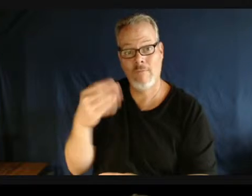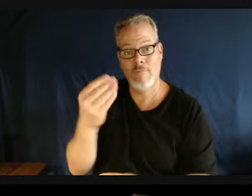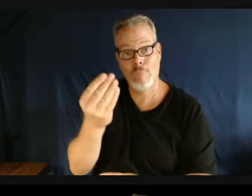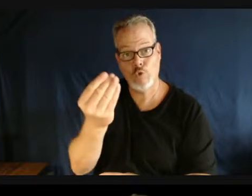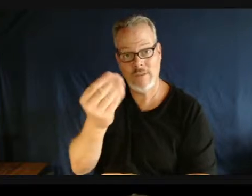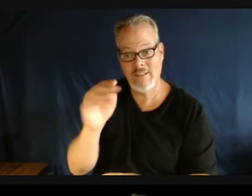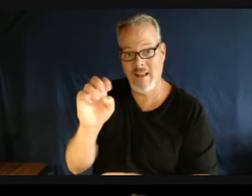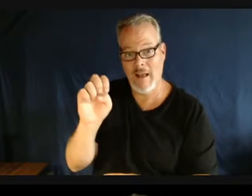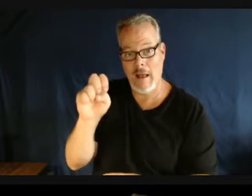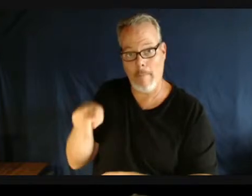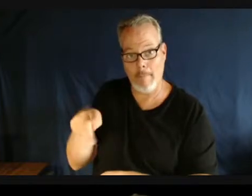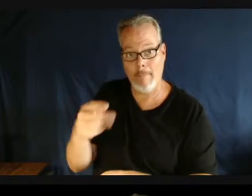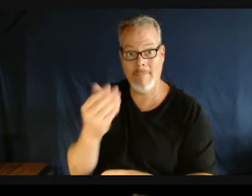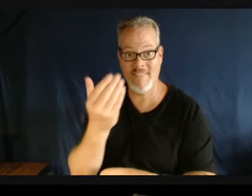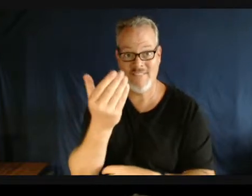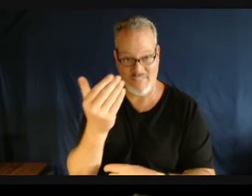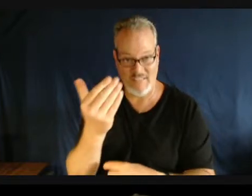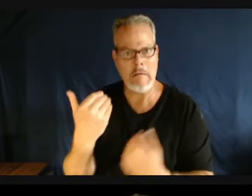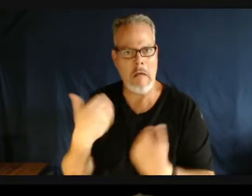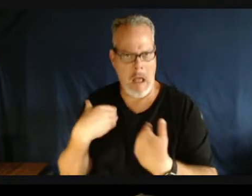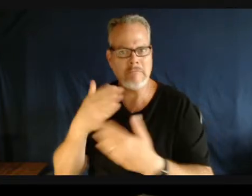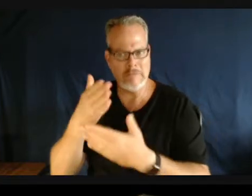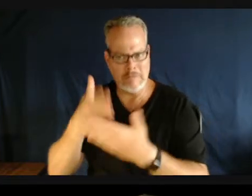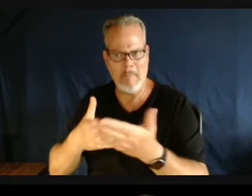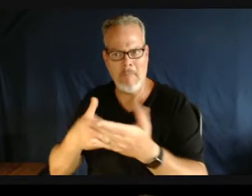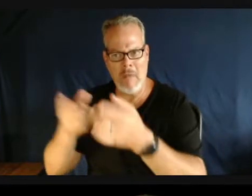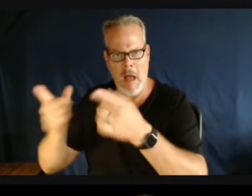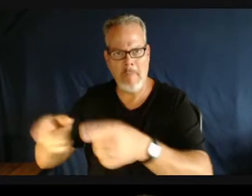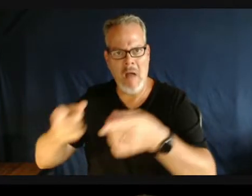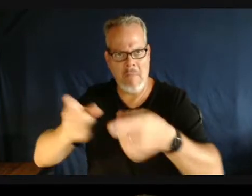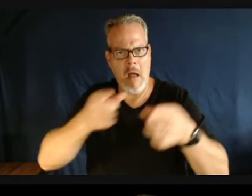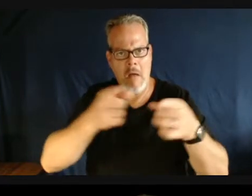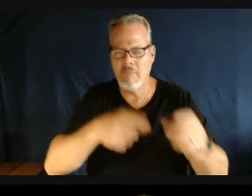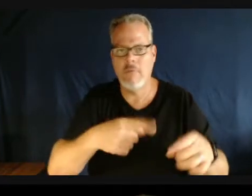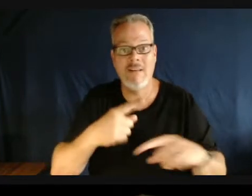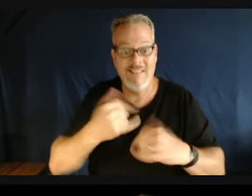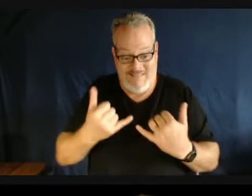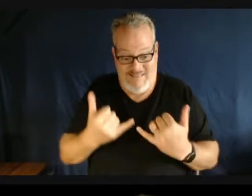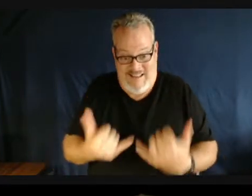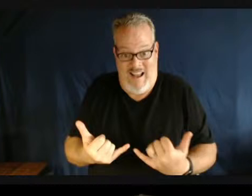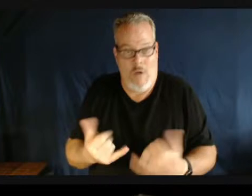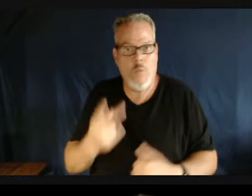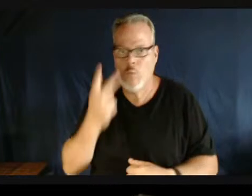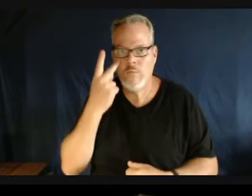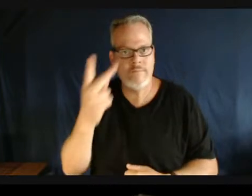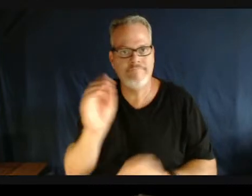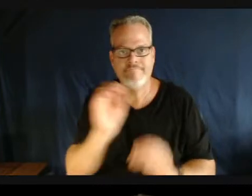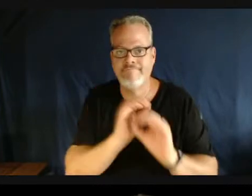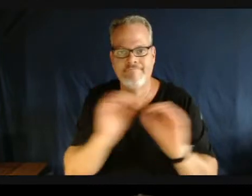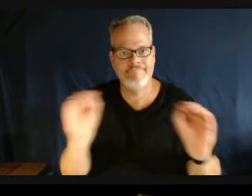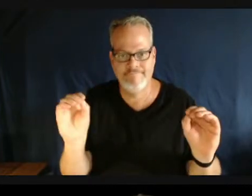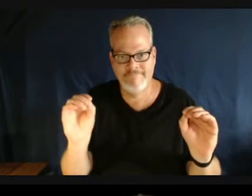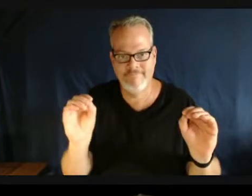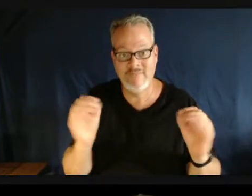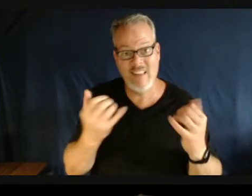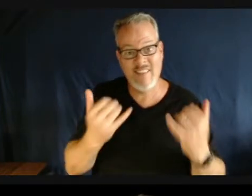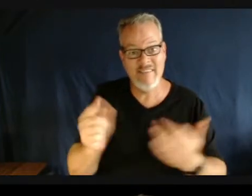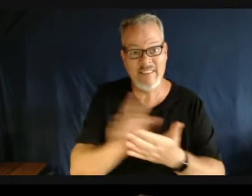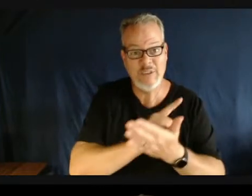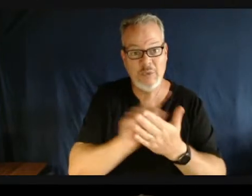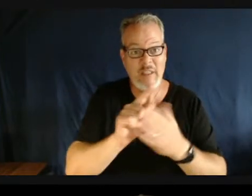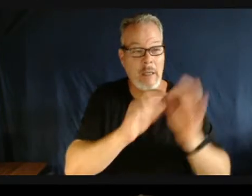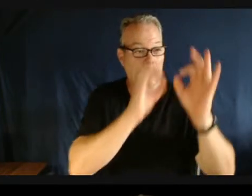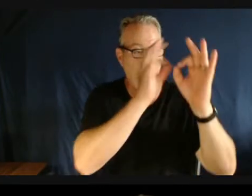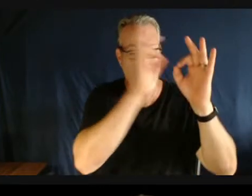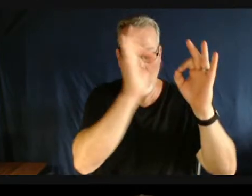slightly afterwards that we have not seen this episode. Here's our most recent earthquakes for the week, showing